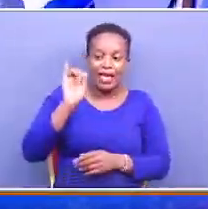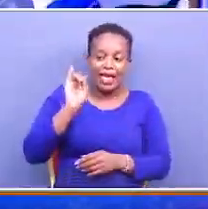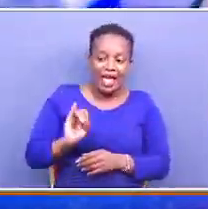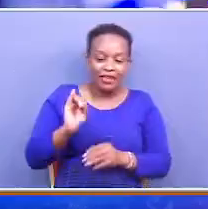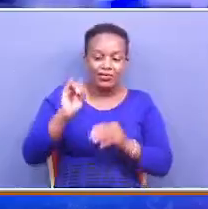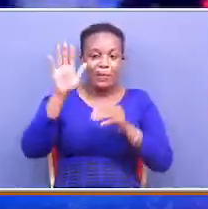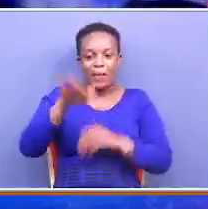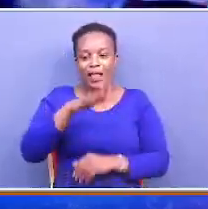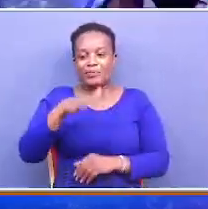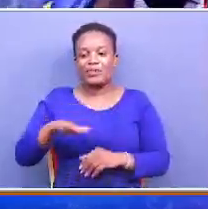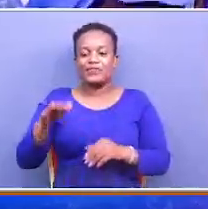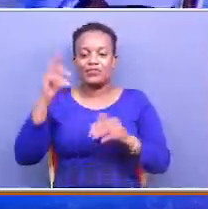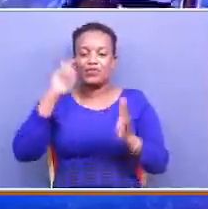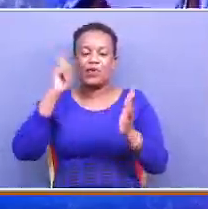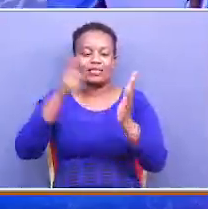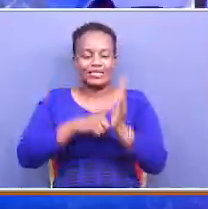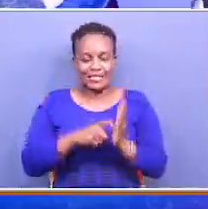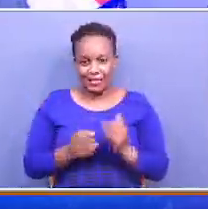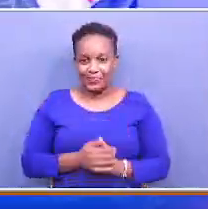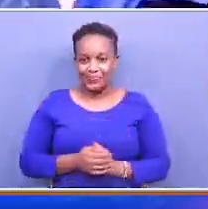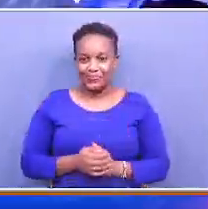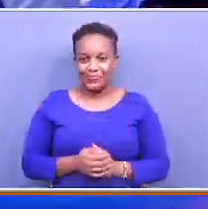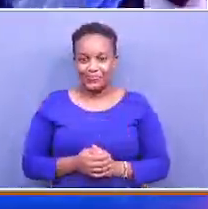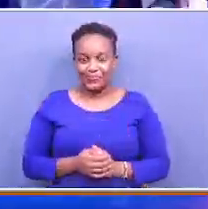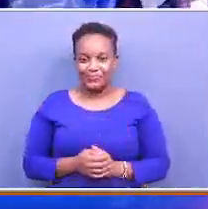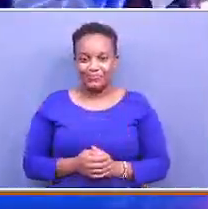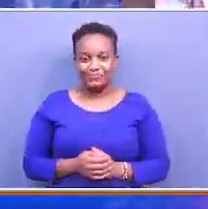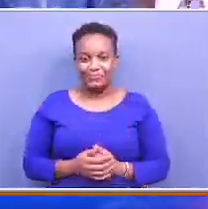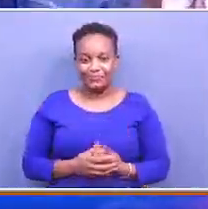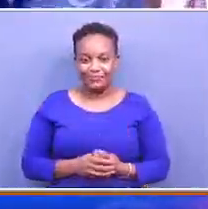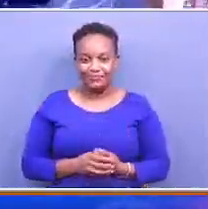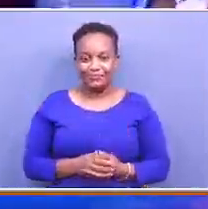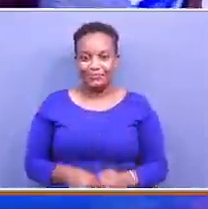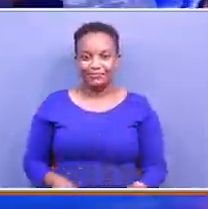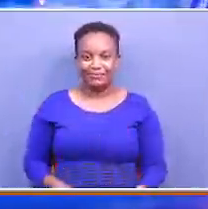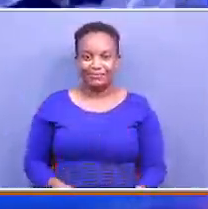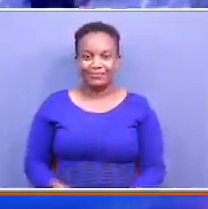for consideration. Mwangi Maina, TV 47, Nairobi.